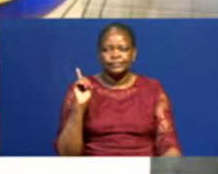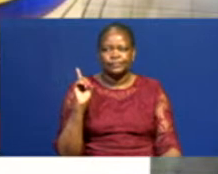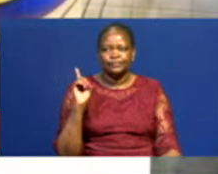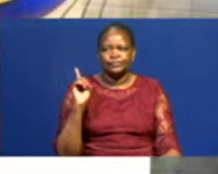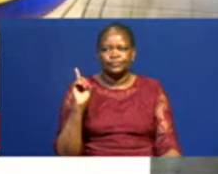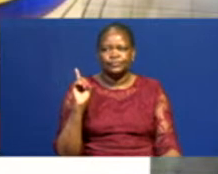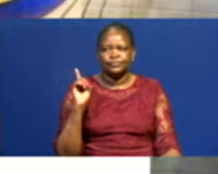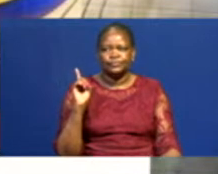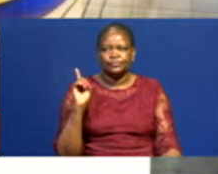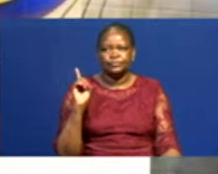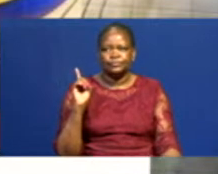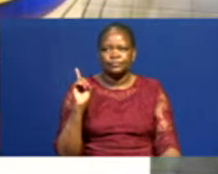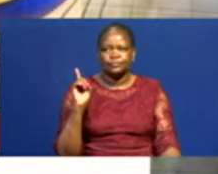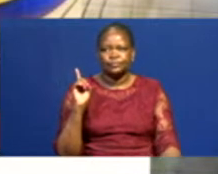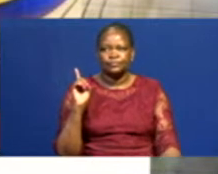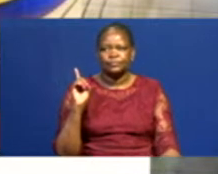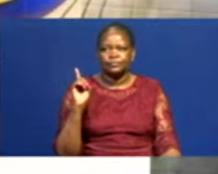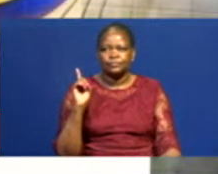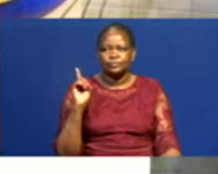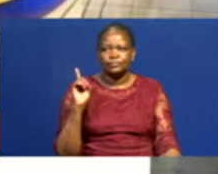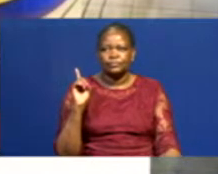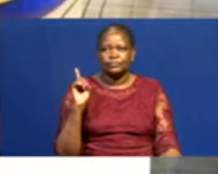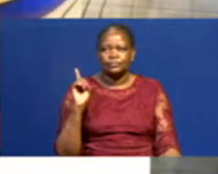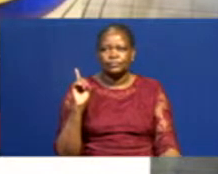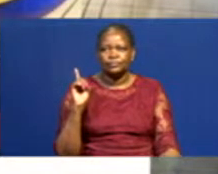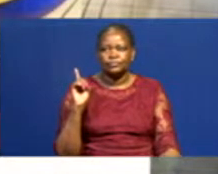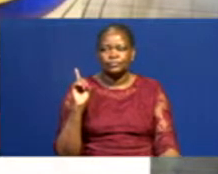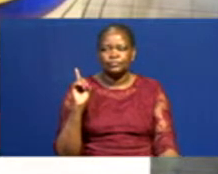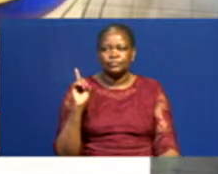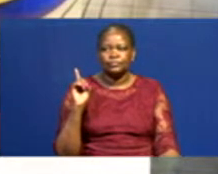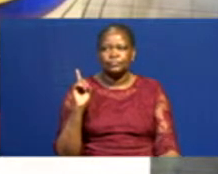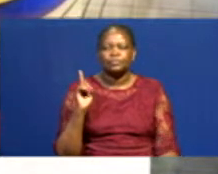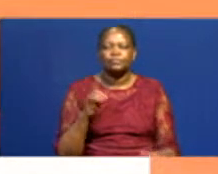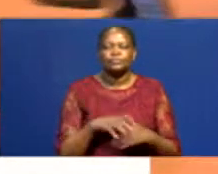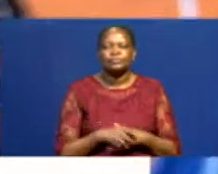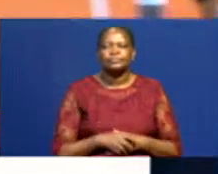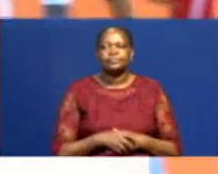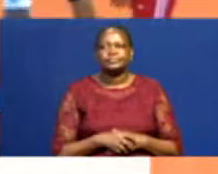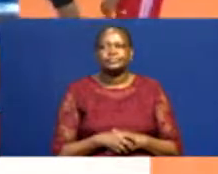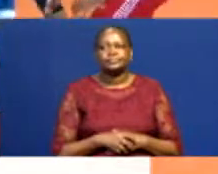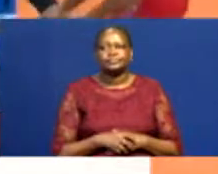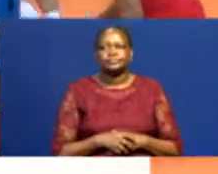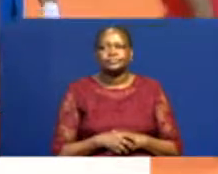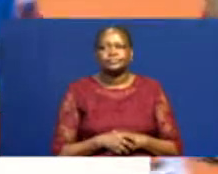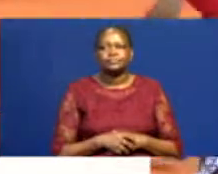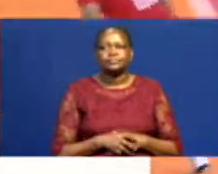Brian Kamonde, as well as Eugene Okelo and James Mutero of Trailblazers.